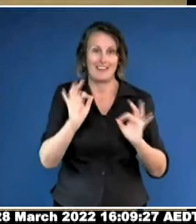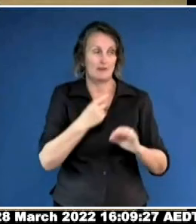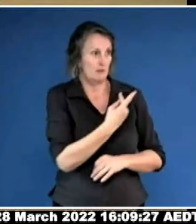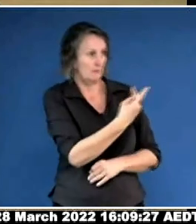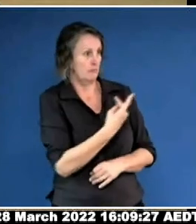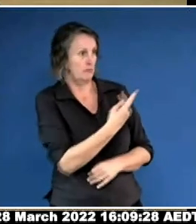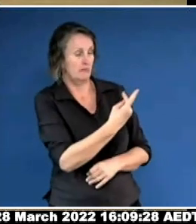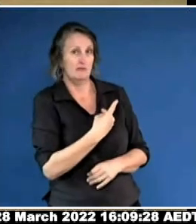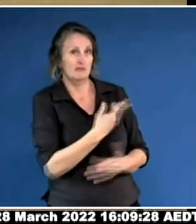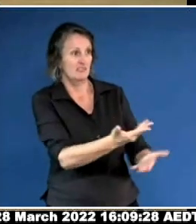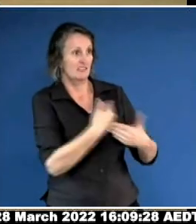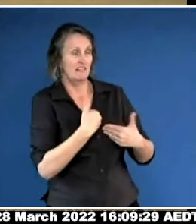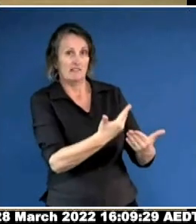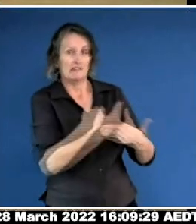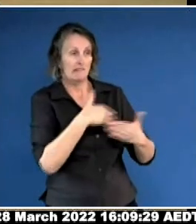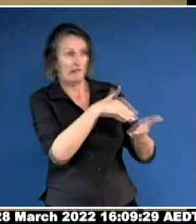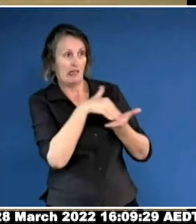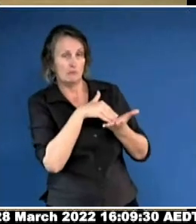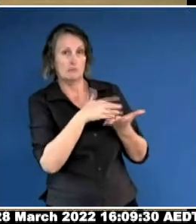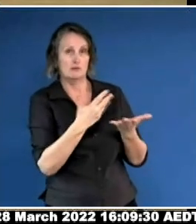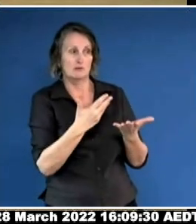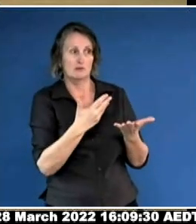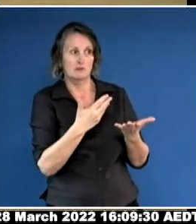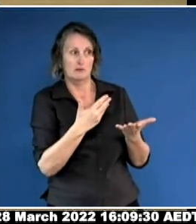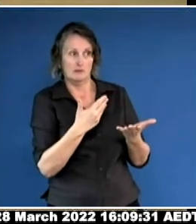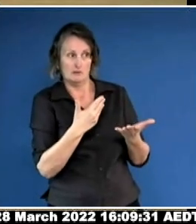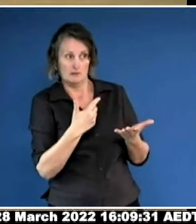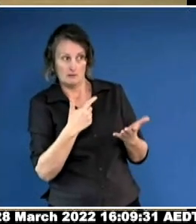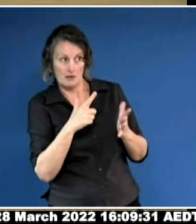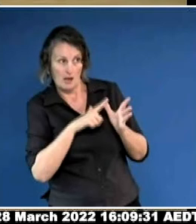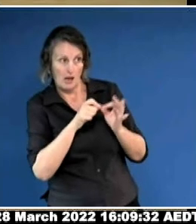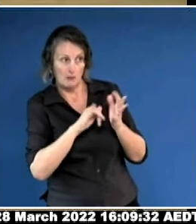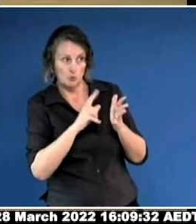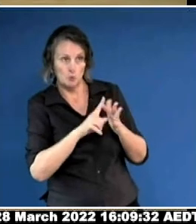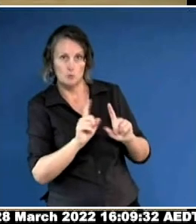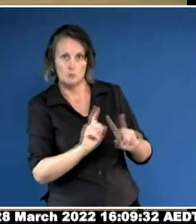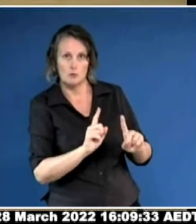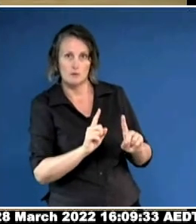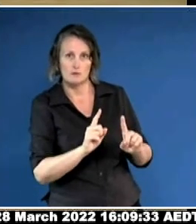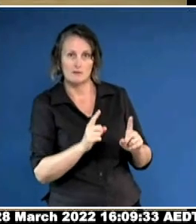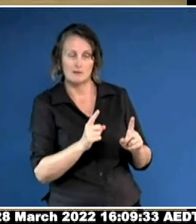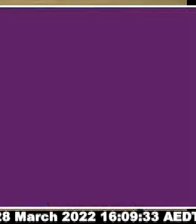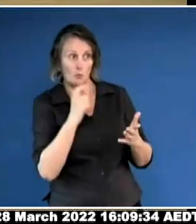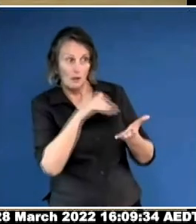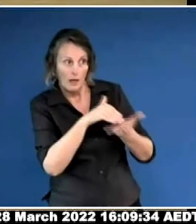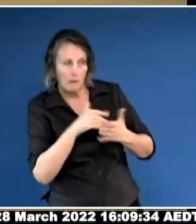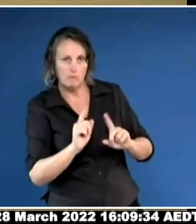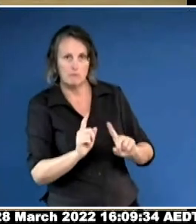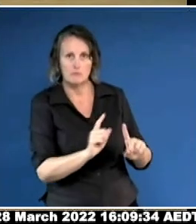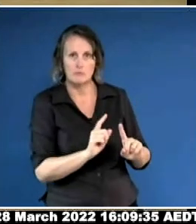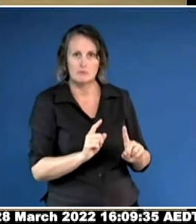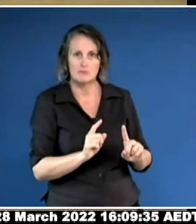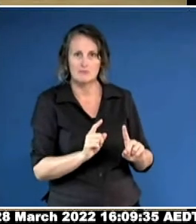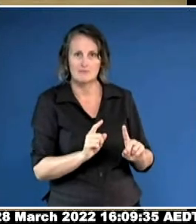person providing the physical assistance, you don't know how your personal and private support needs will be met. This is